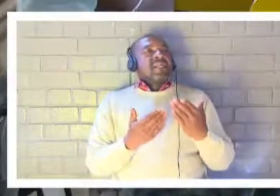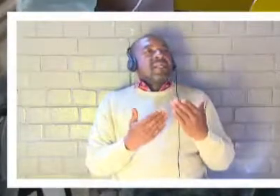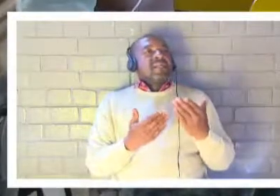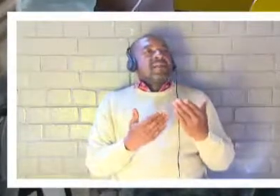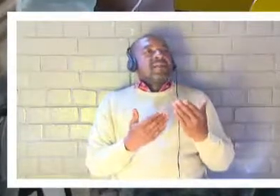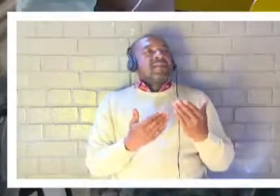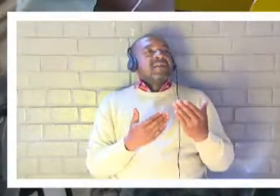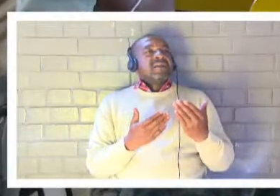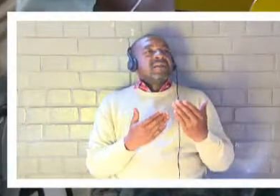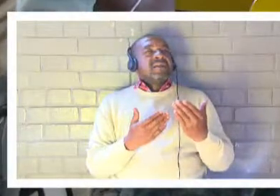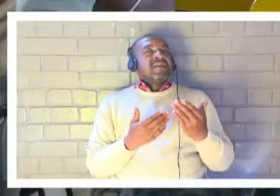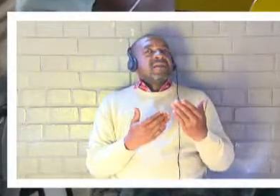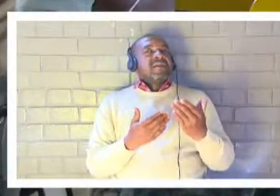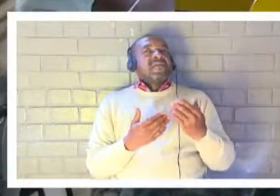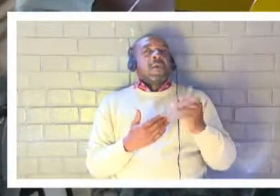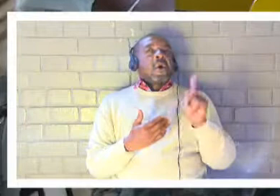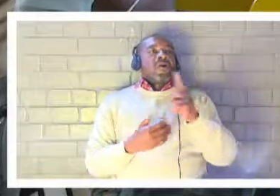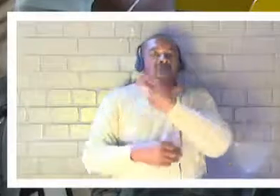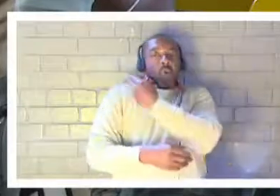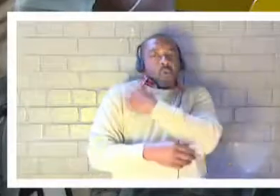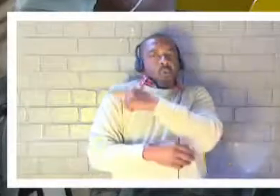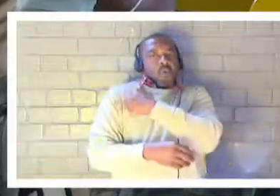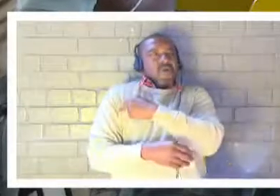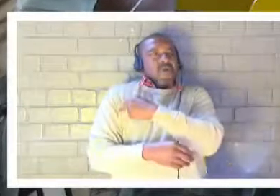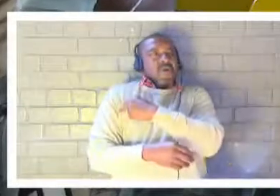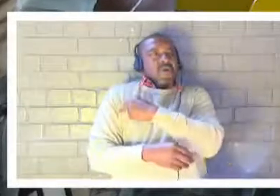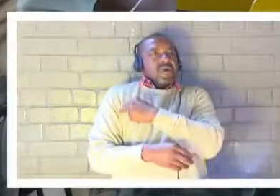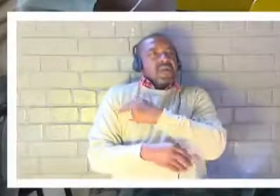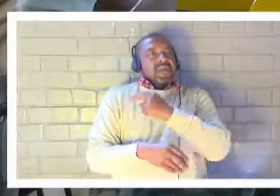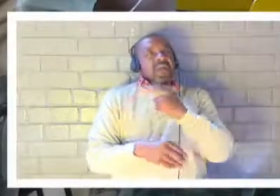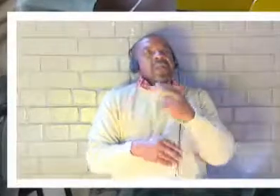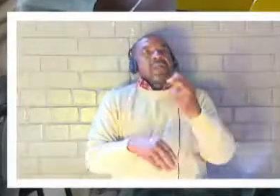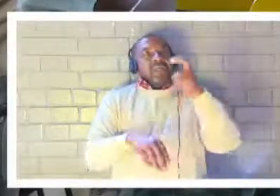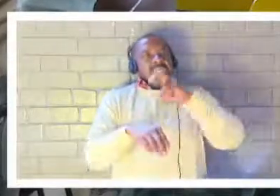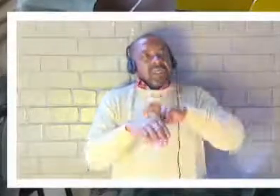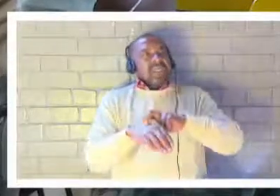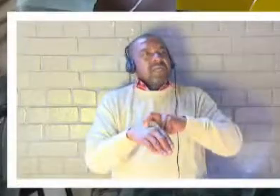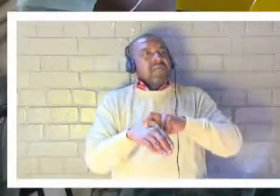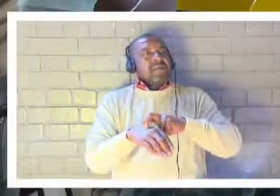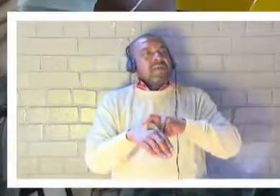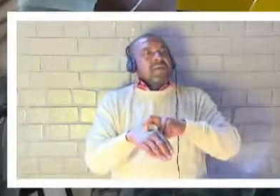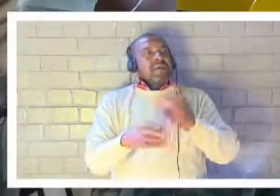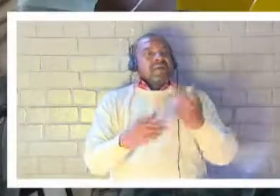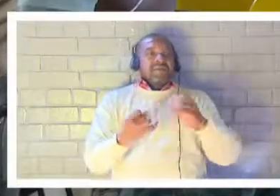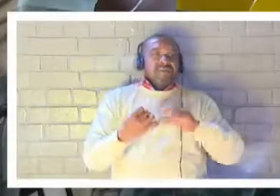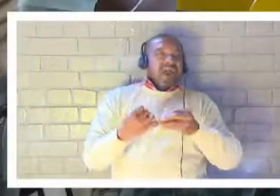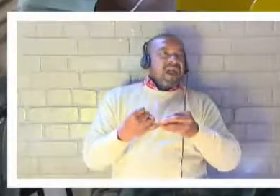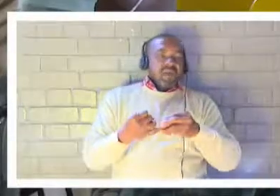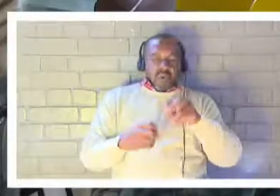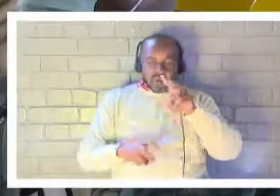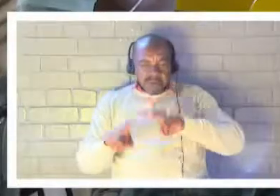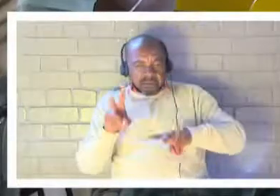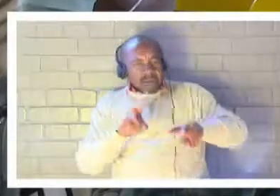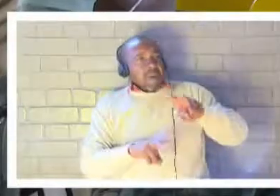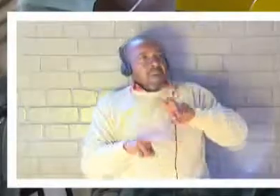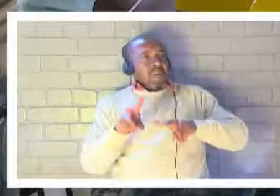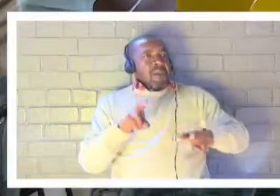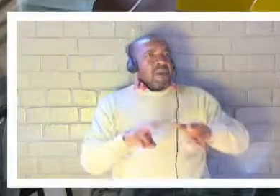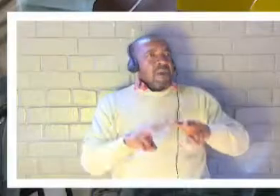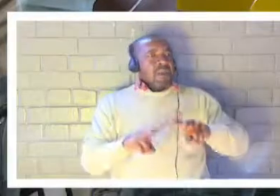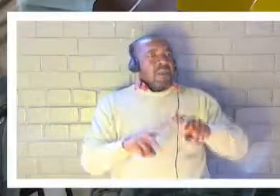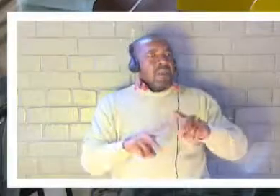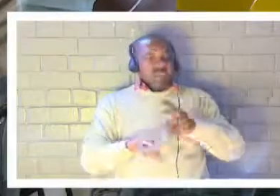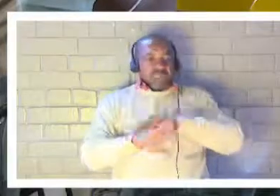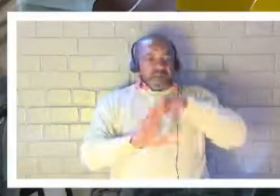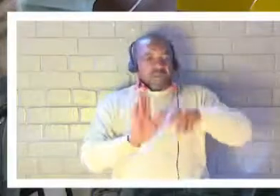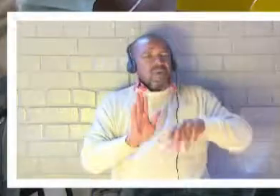ideal for the hospitals is to have maybe a much more in detail feasibility study in terms of this project that